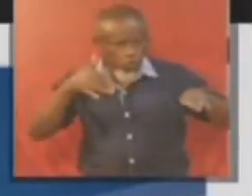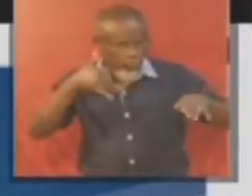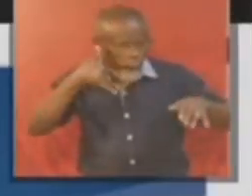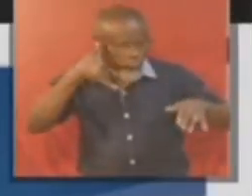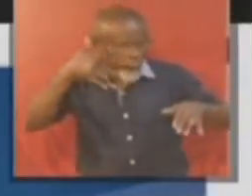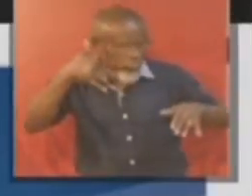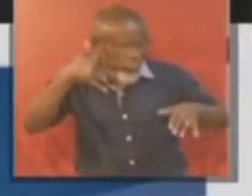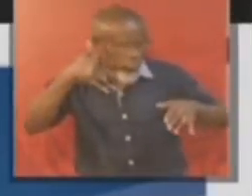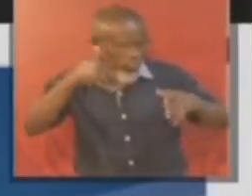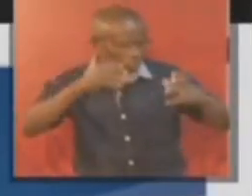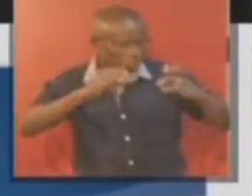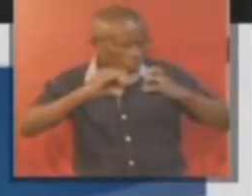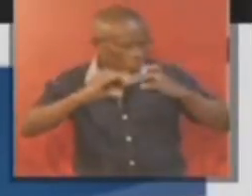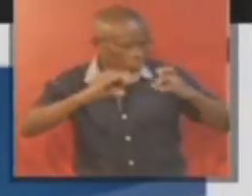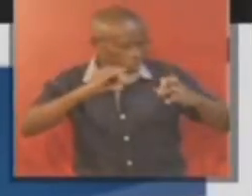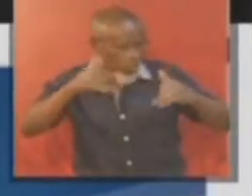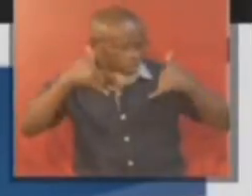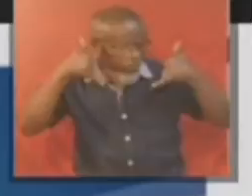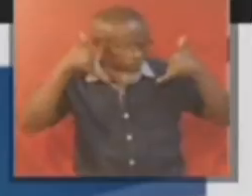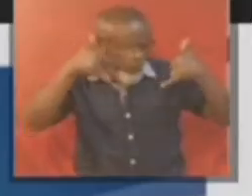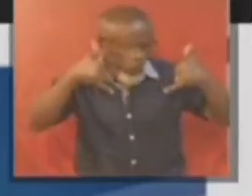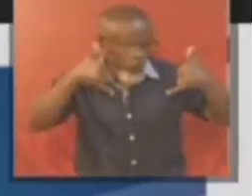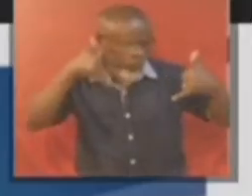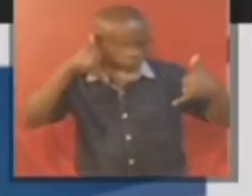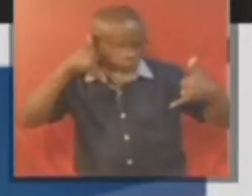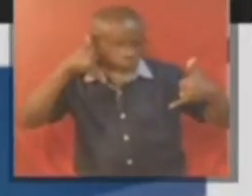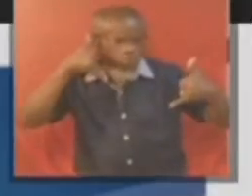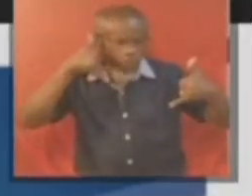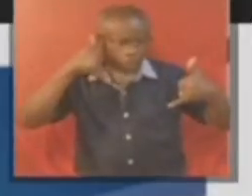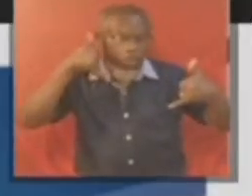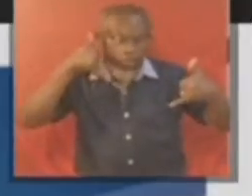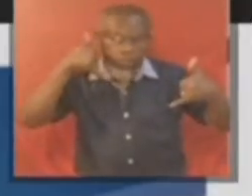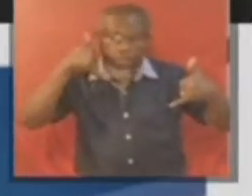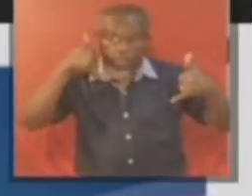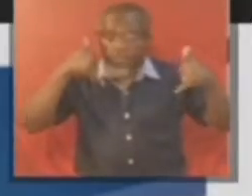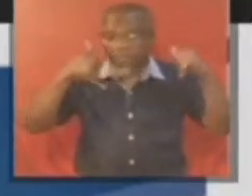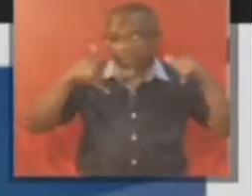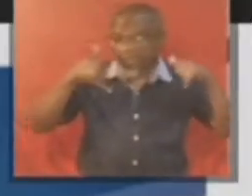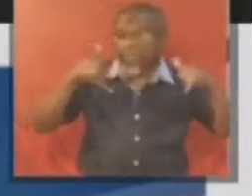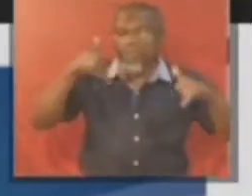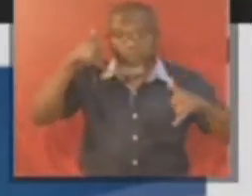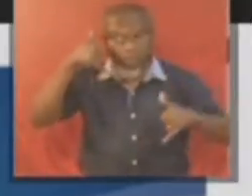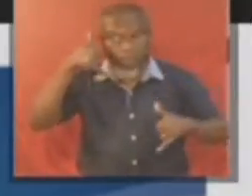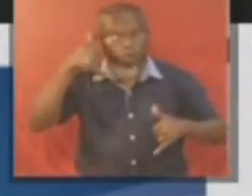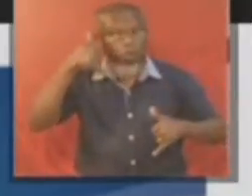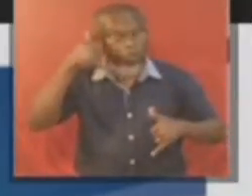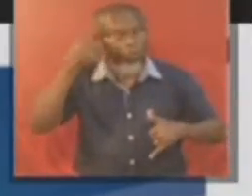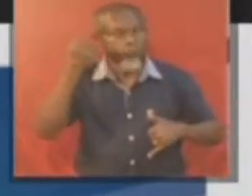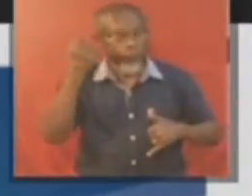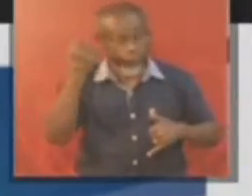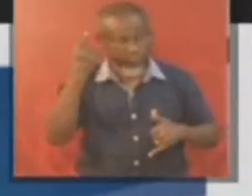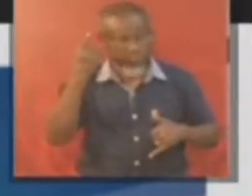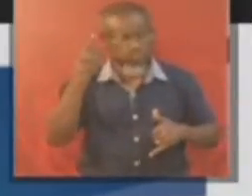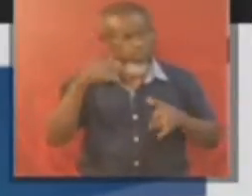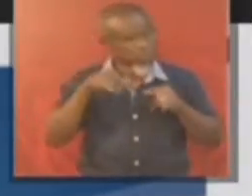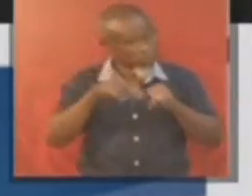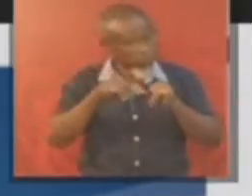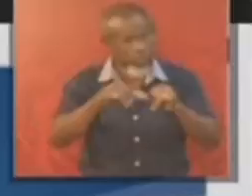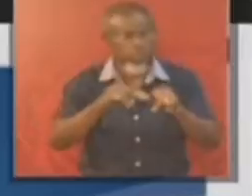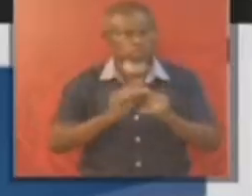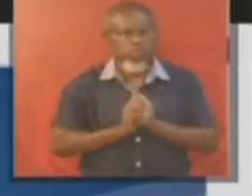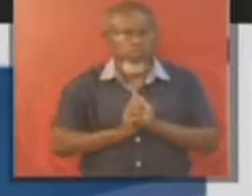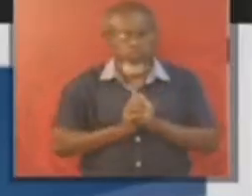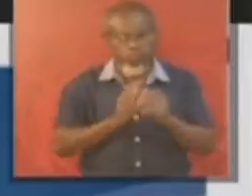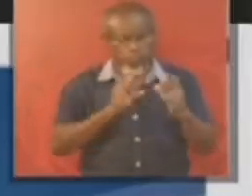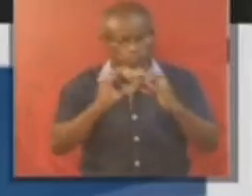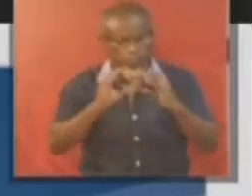can deliver much needed medical care and the high level of monitoring and support they need to reassure them our commitment to their care.